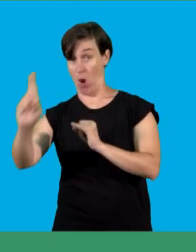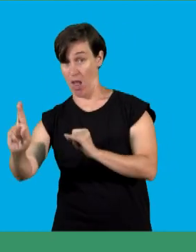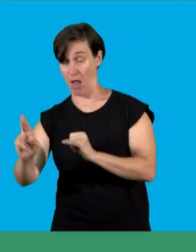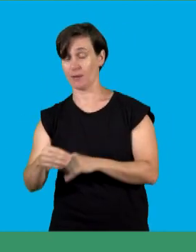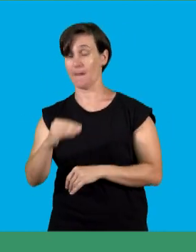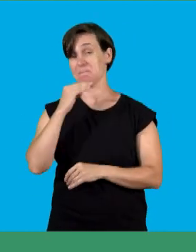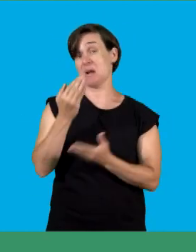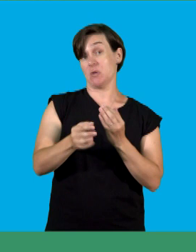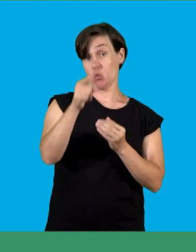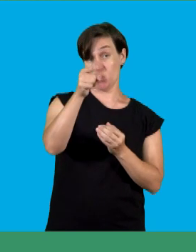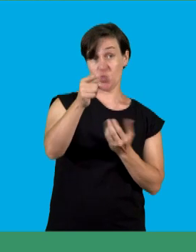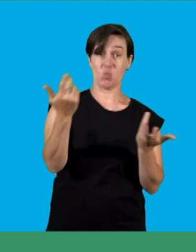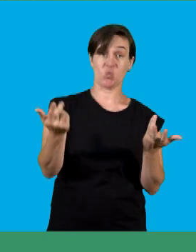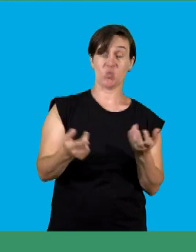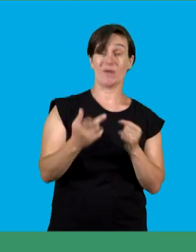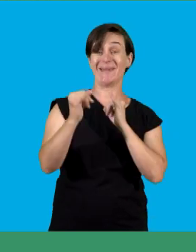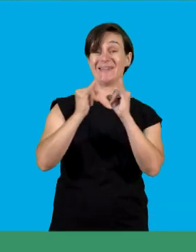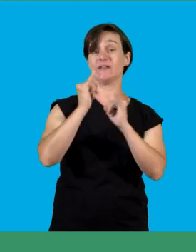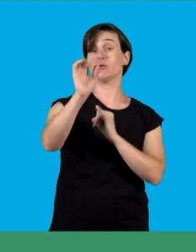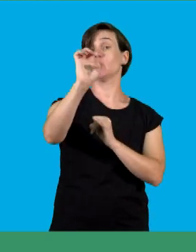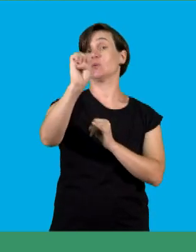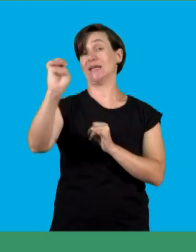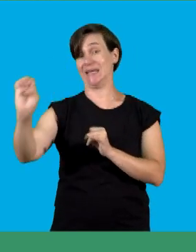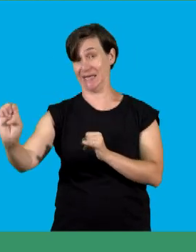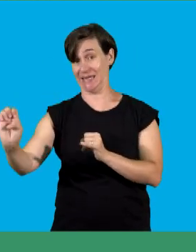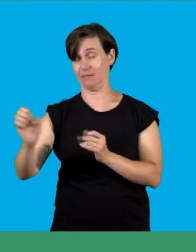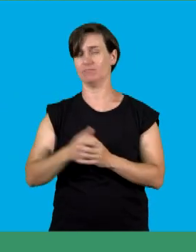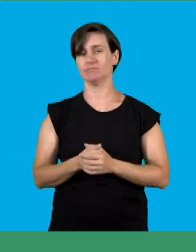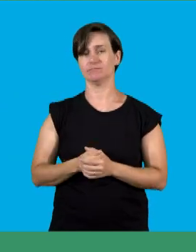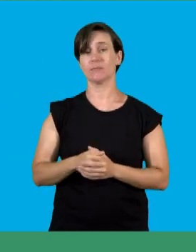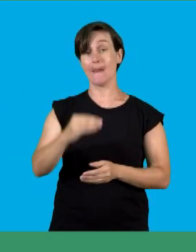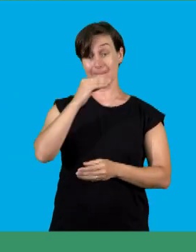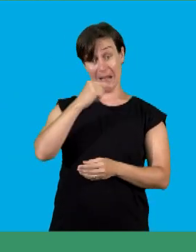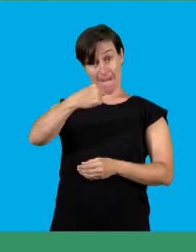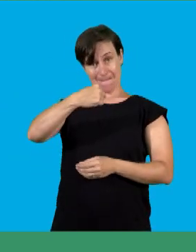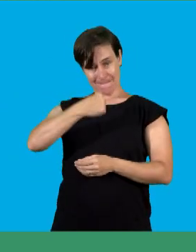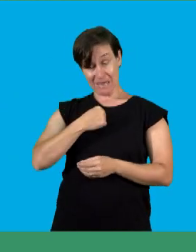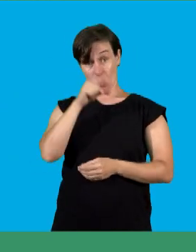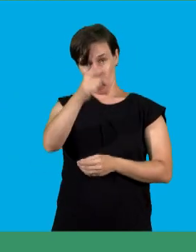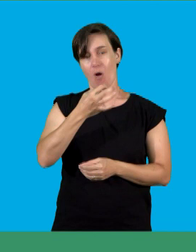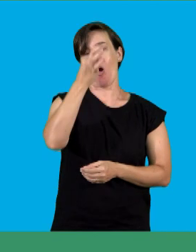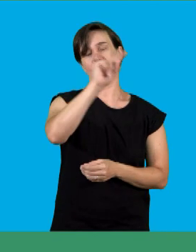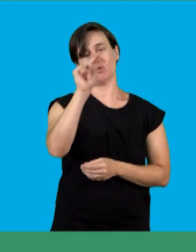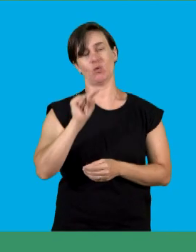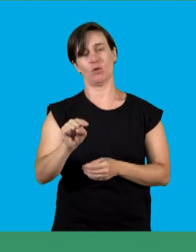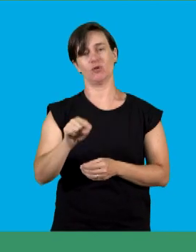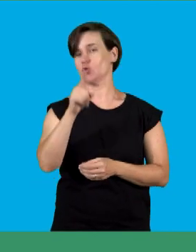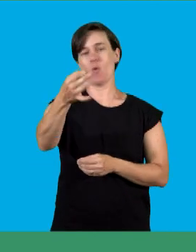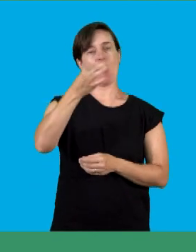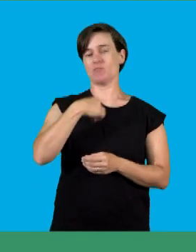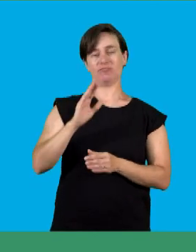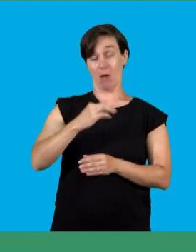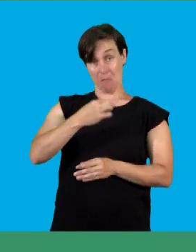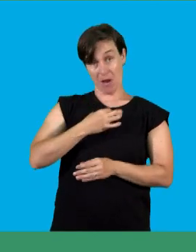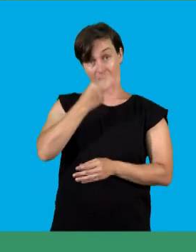you are the interviewee. So I'm interviewing you because I'm the one who is who